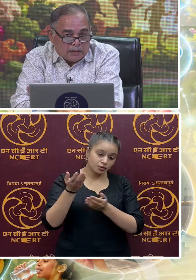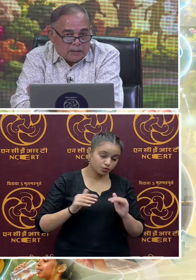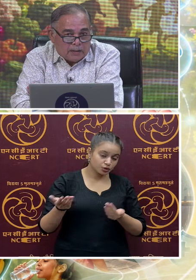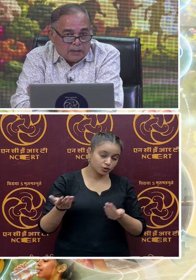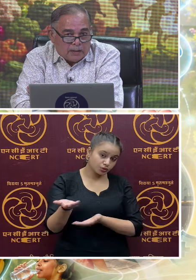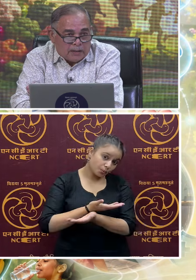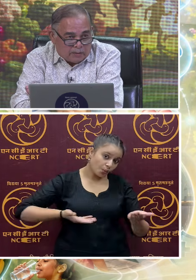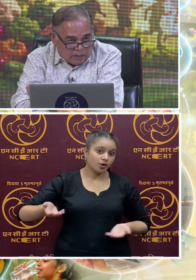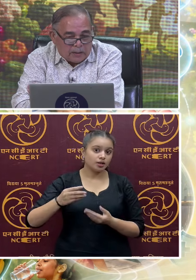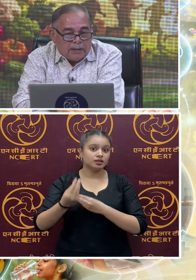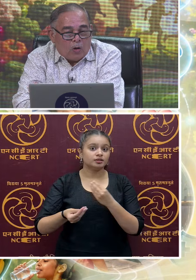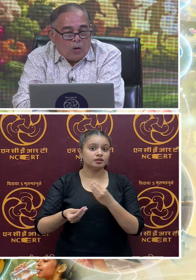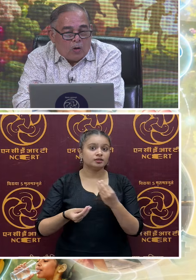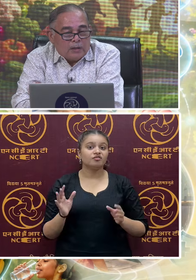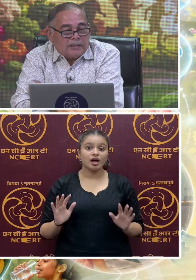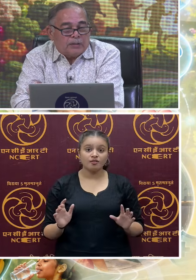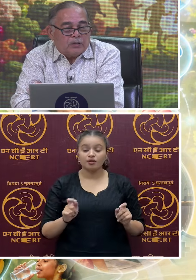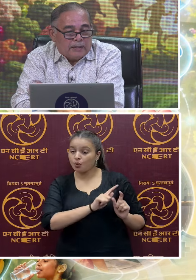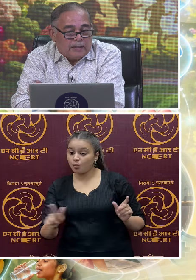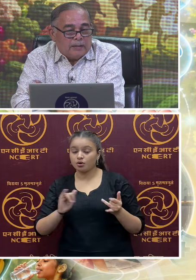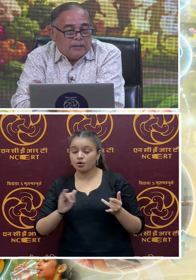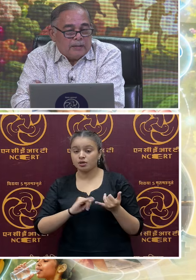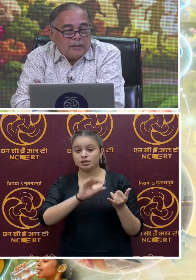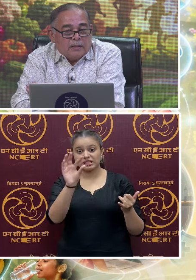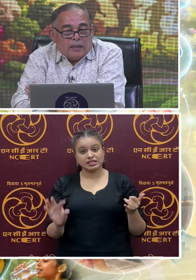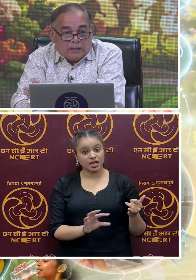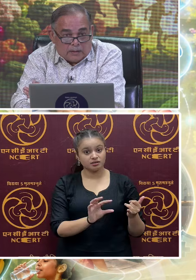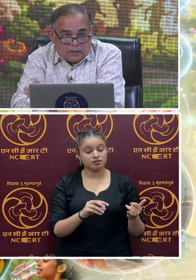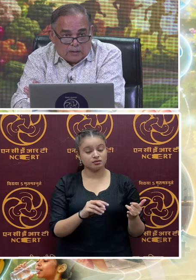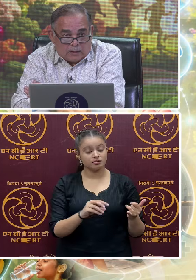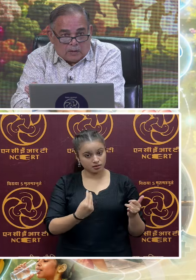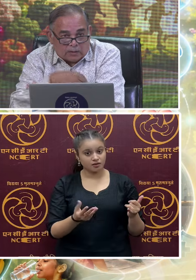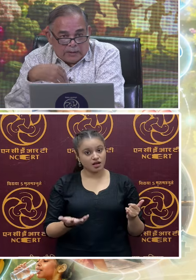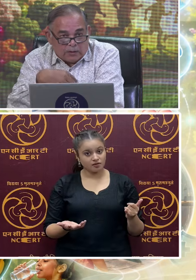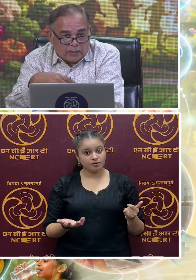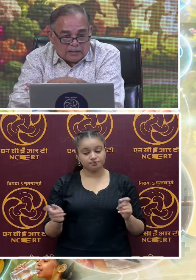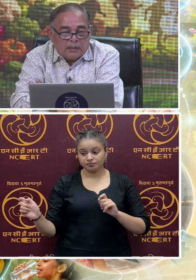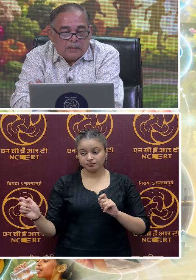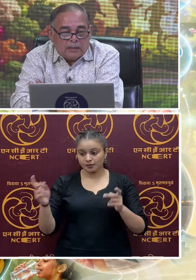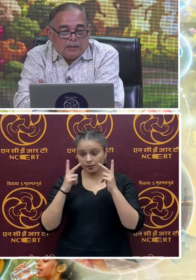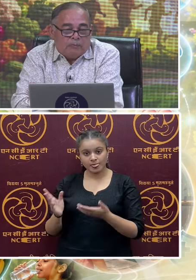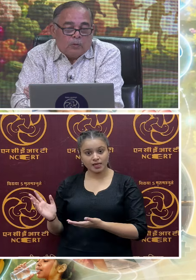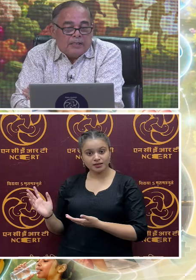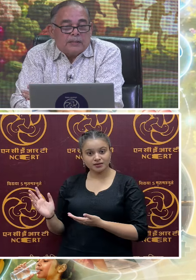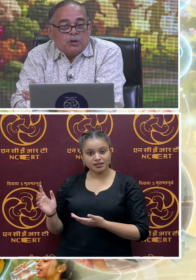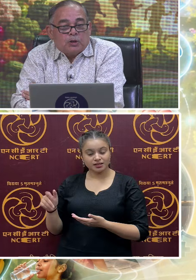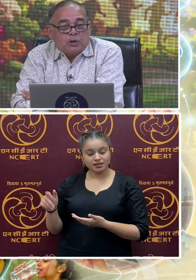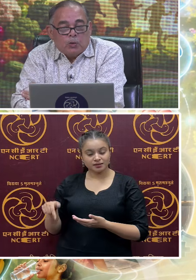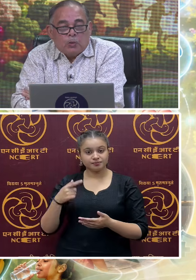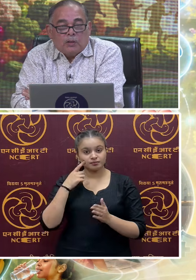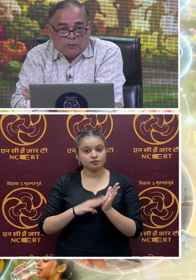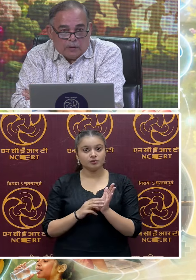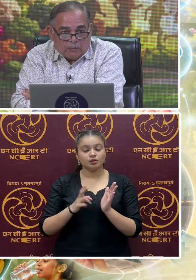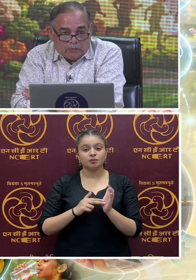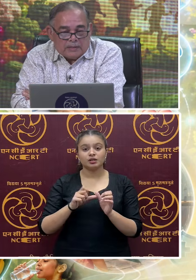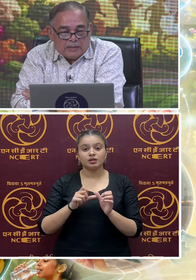kids in all the states of India. On the screen you can see there is a immunization